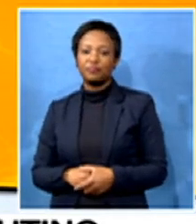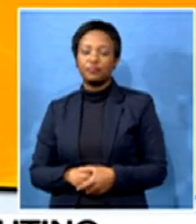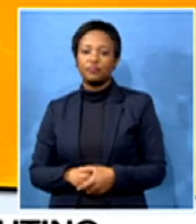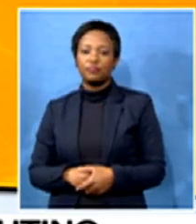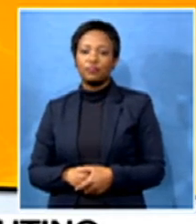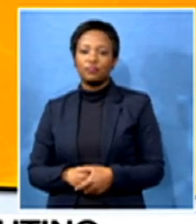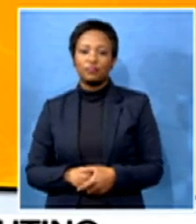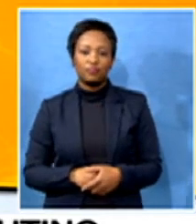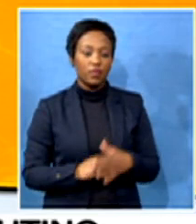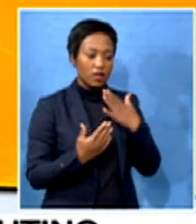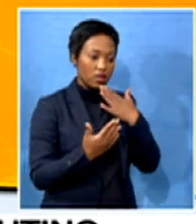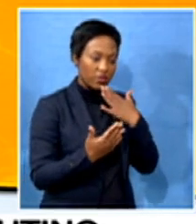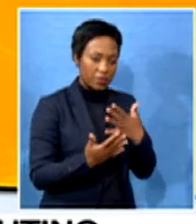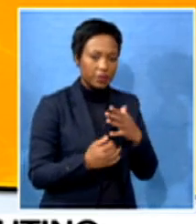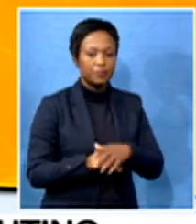Thank you very much.